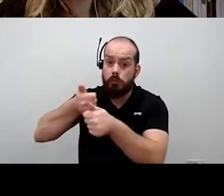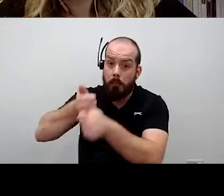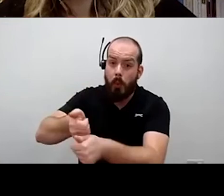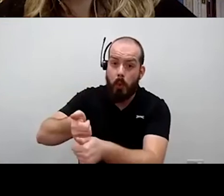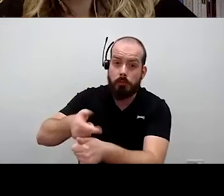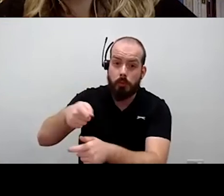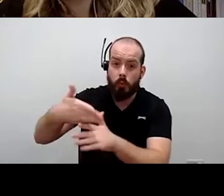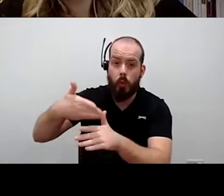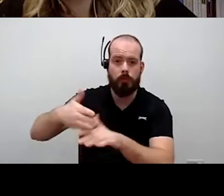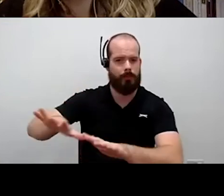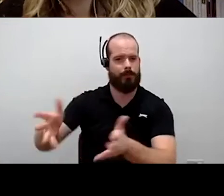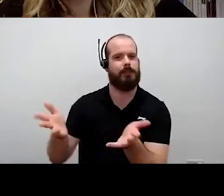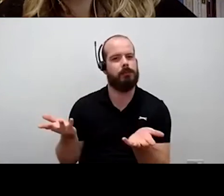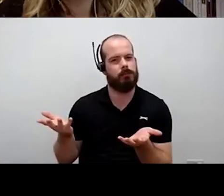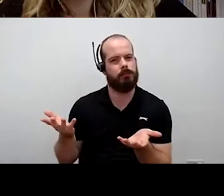local